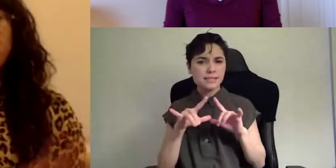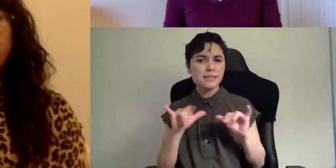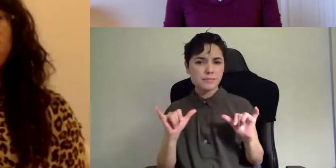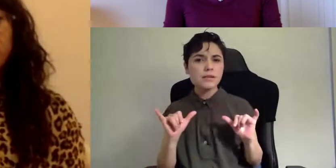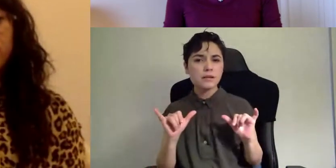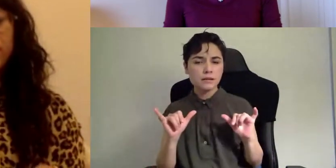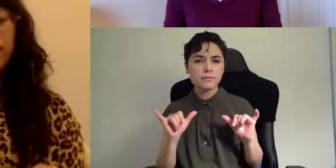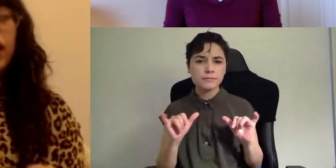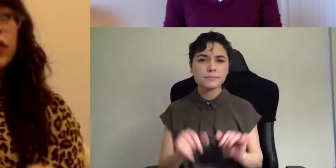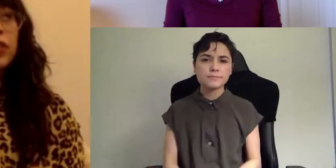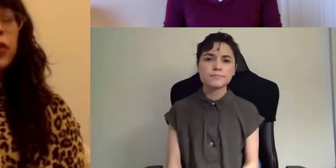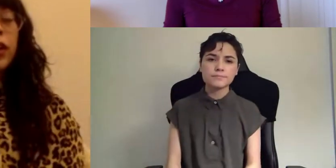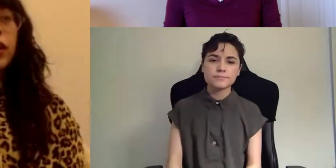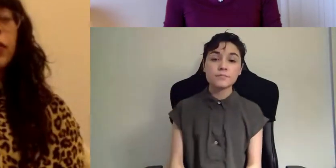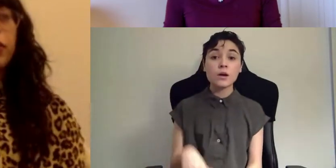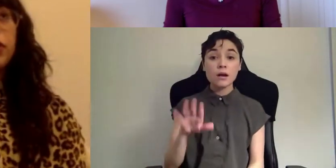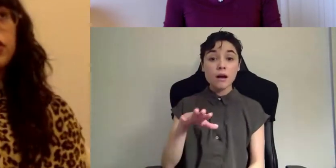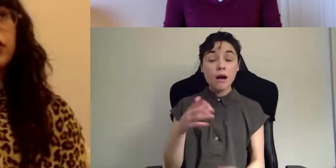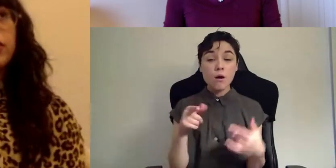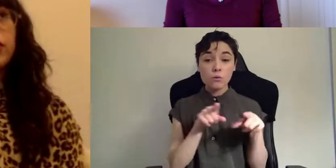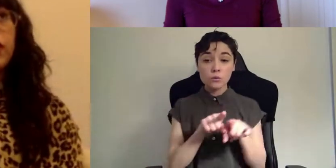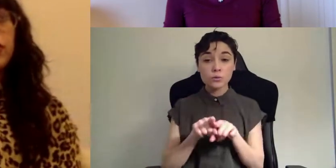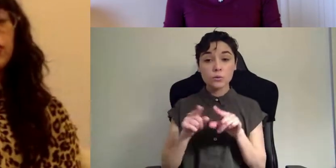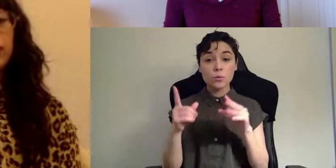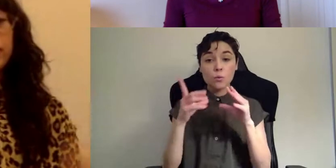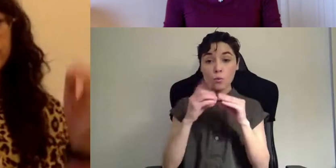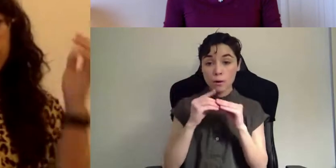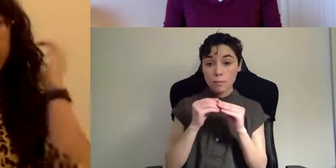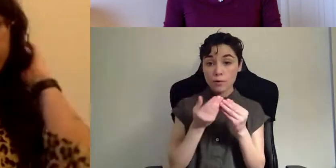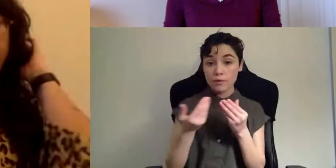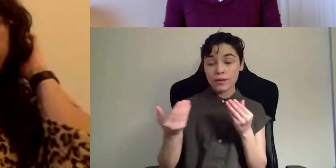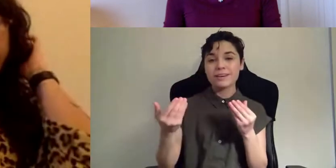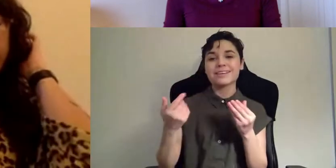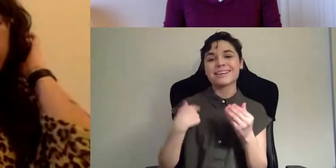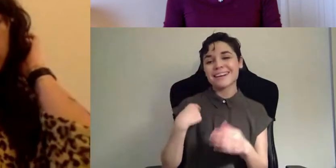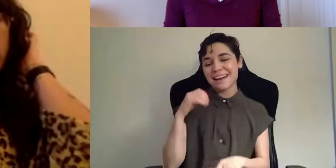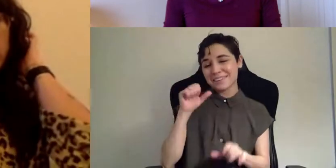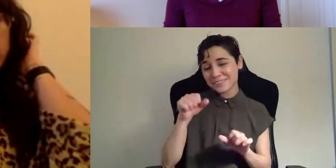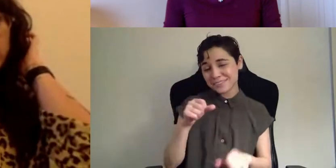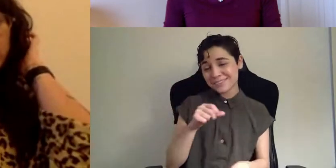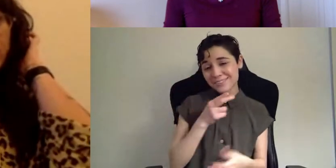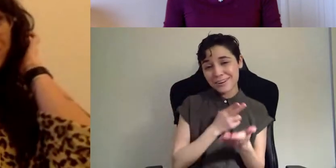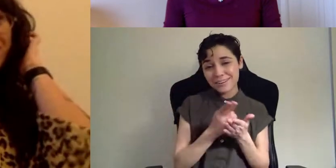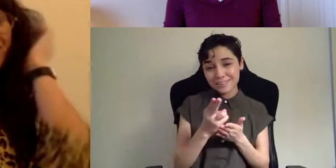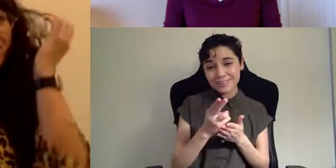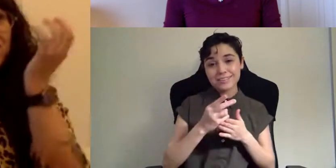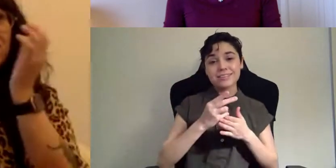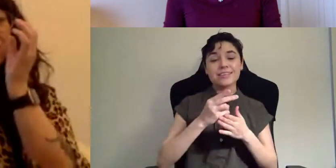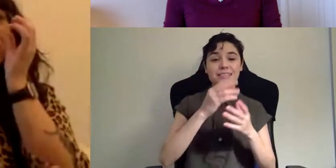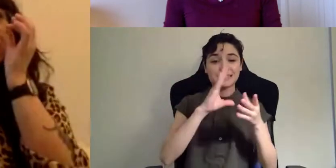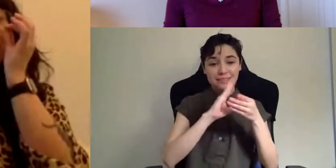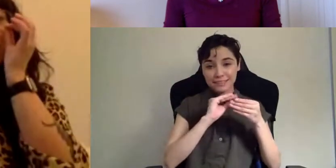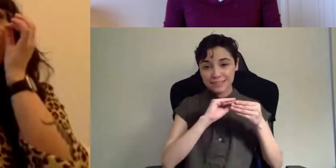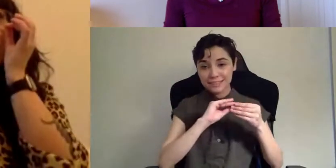Also, one more thing with that too, I could probably talk about that for forever, honestly, is that